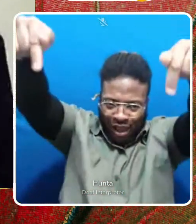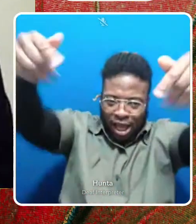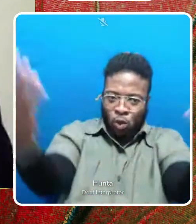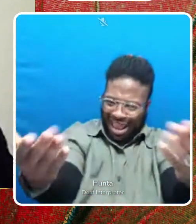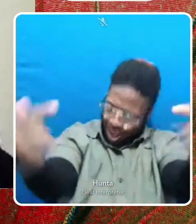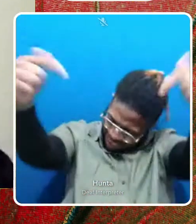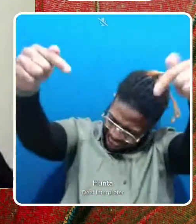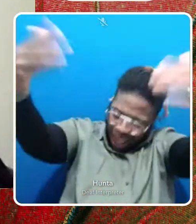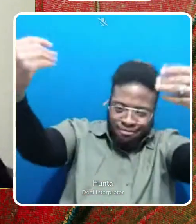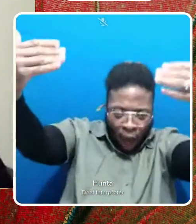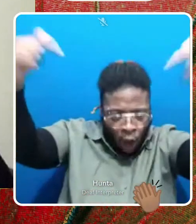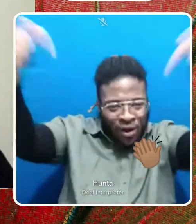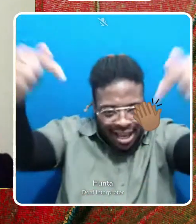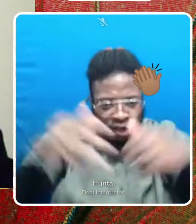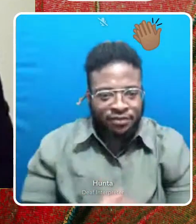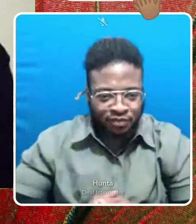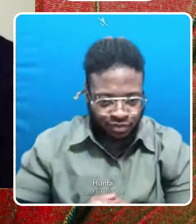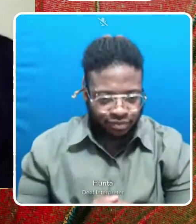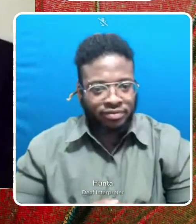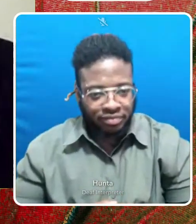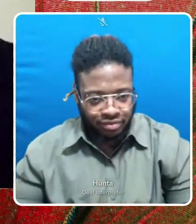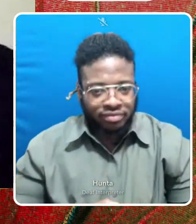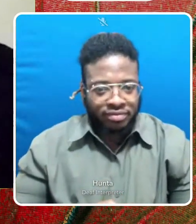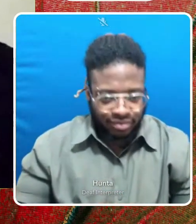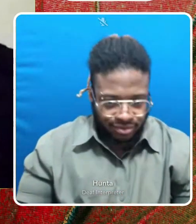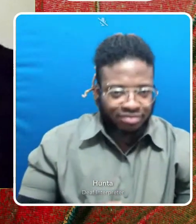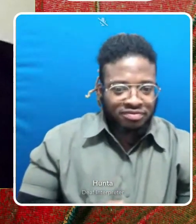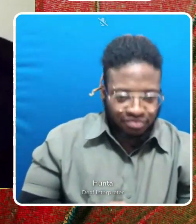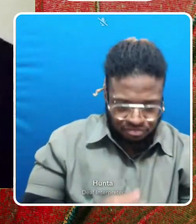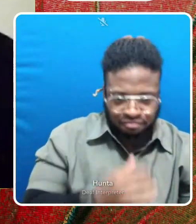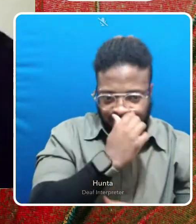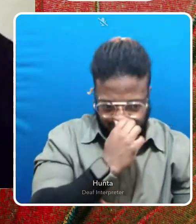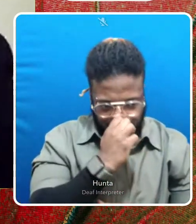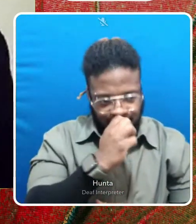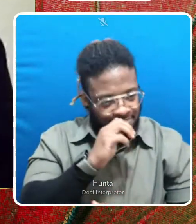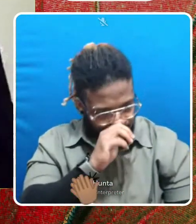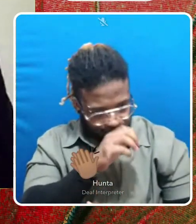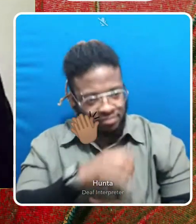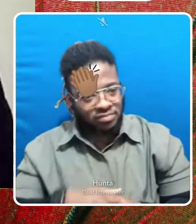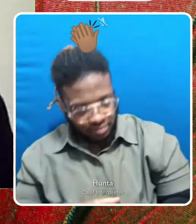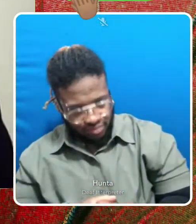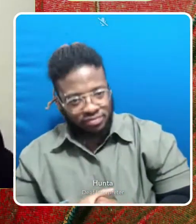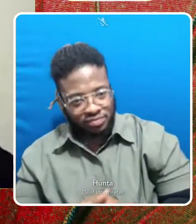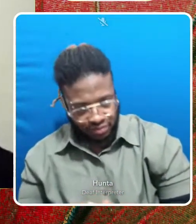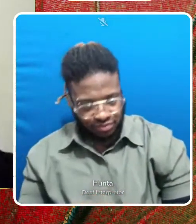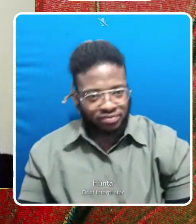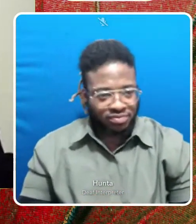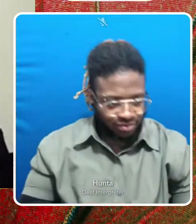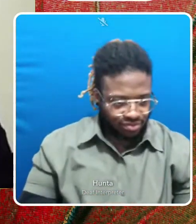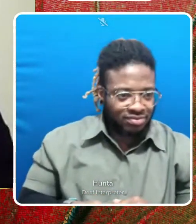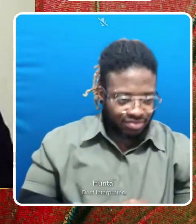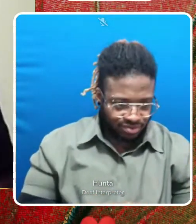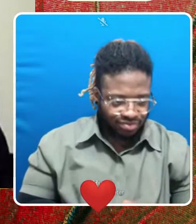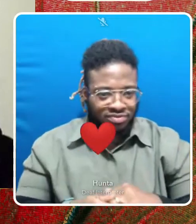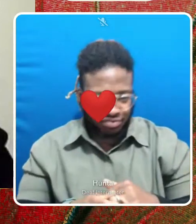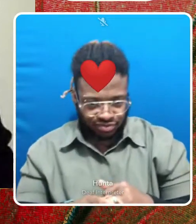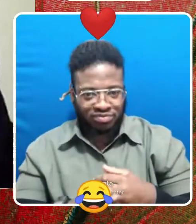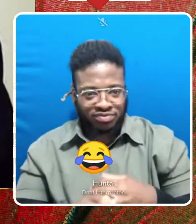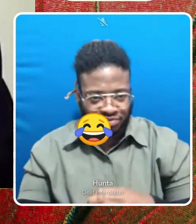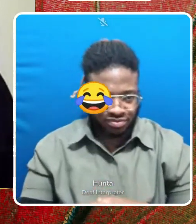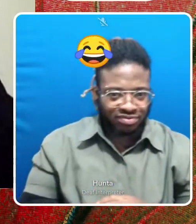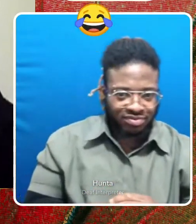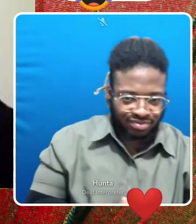with a deep flow. I ain't got a cheat code. Competition feet froze. I ain't see much but the bus in the warpath. Hey, niggas pull up, then a hard ass walk slow. Yeah, we